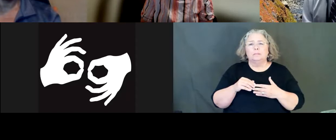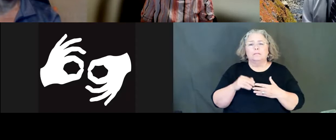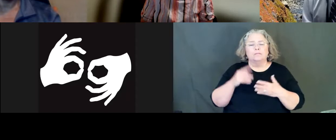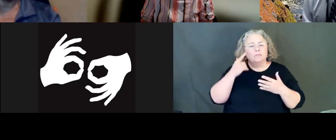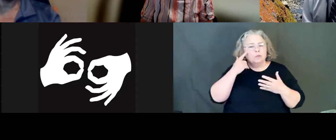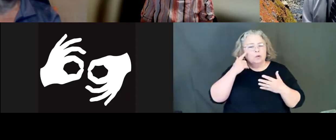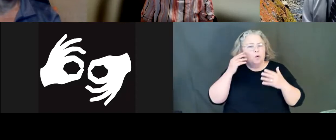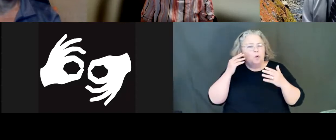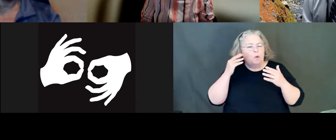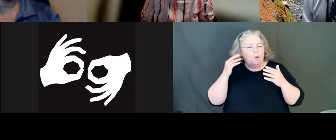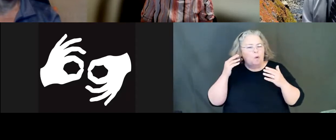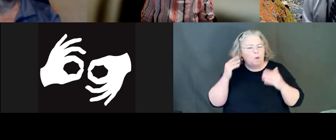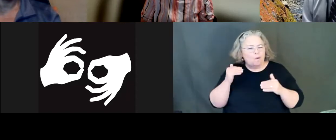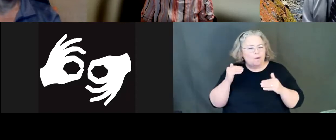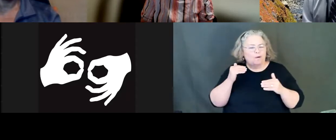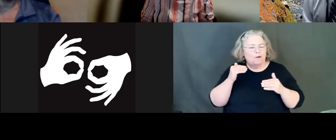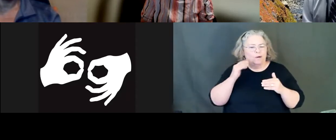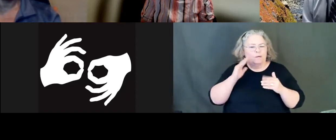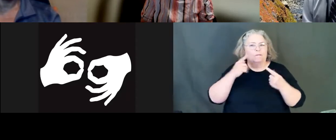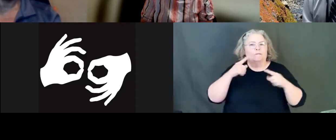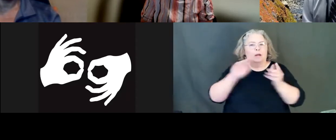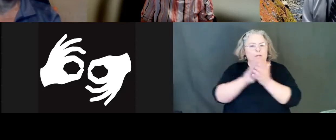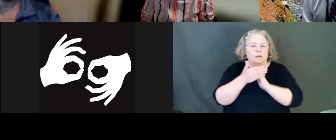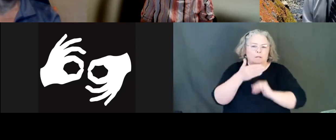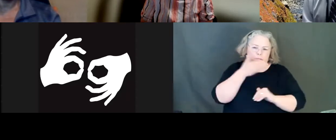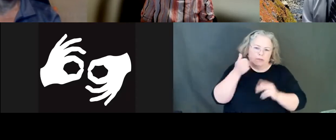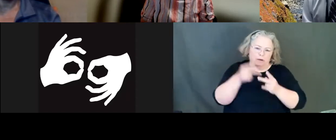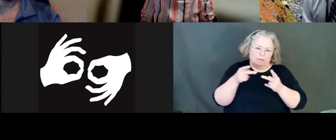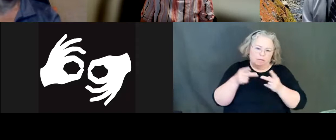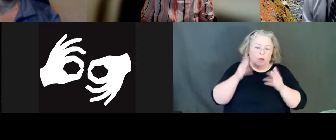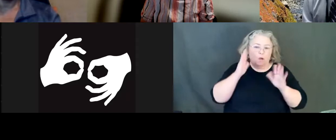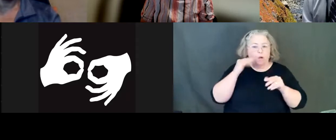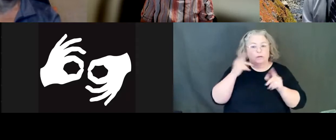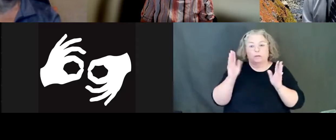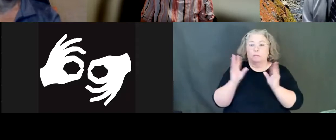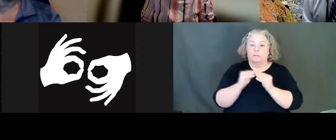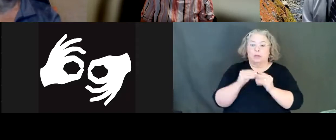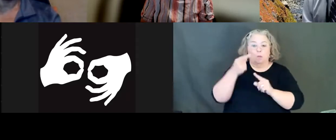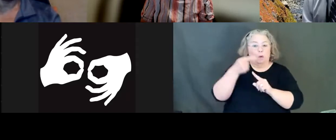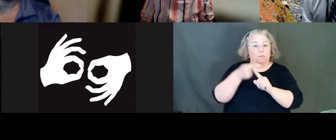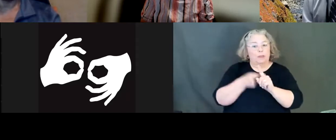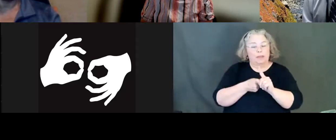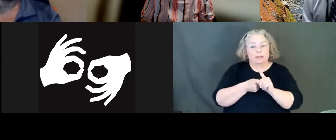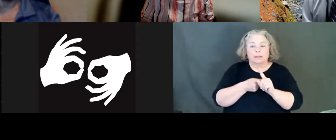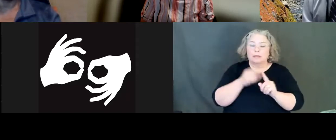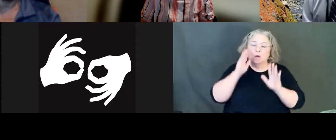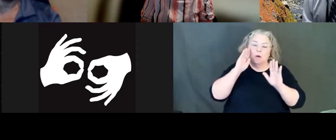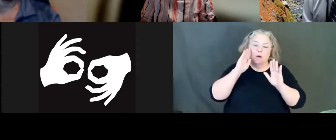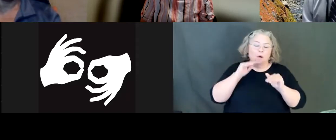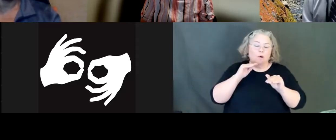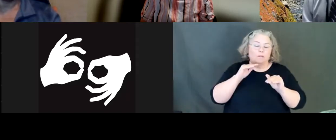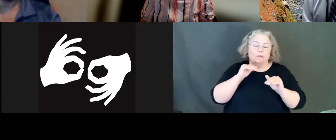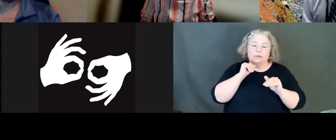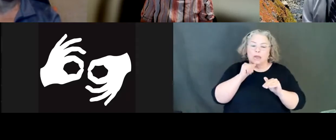hopefully going to get us into a better place. And when we meet again in a month, hopefully we're not talking about numbers going up. We're